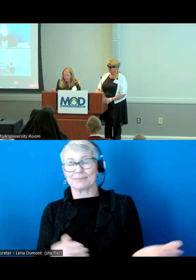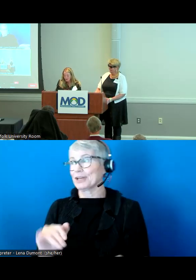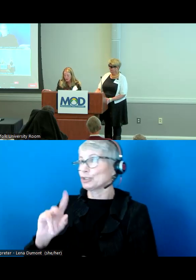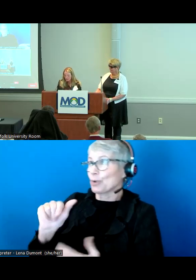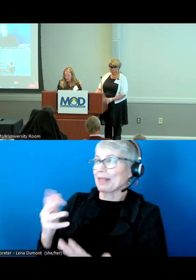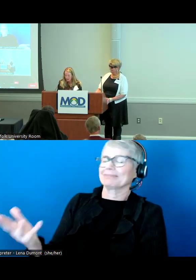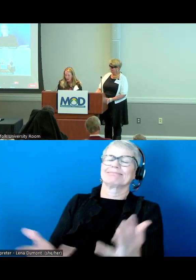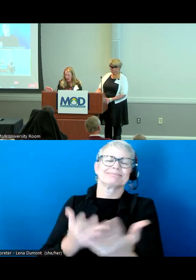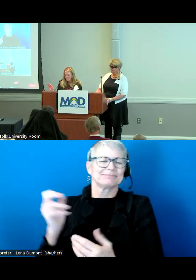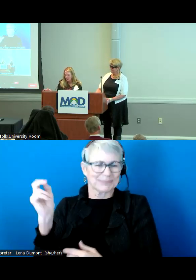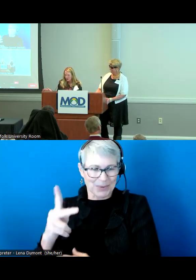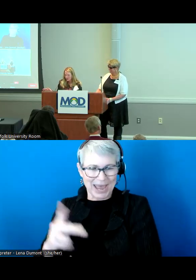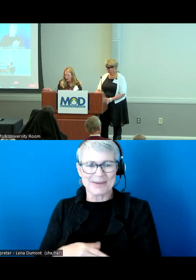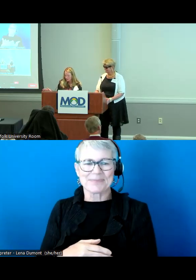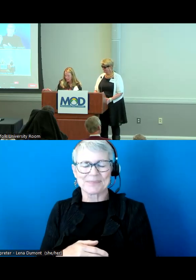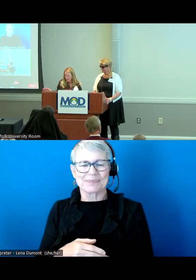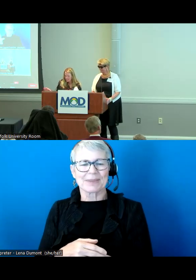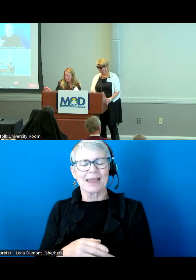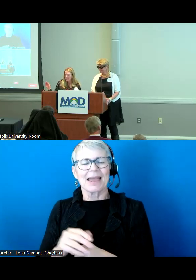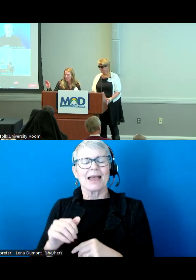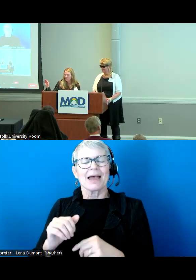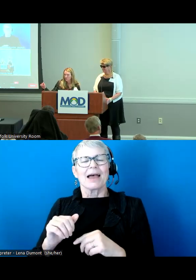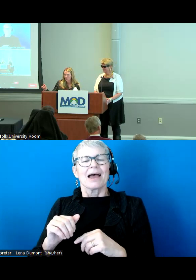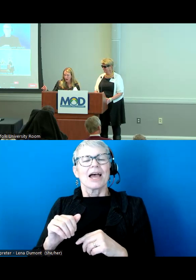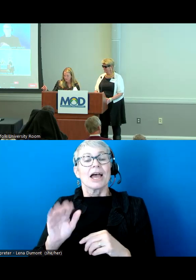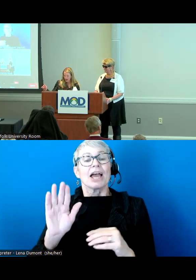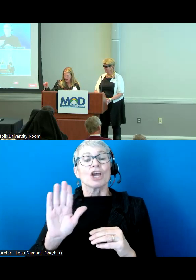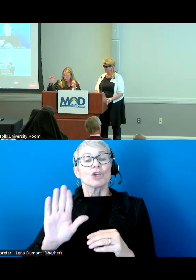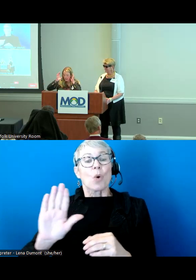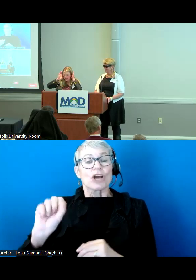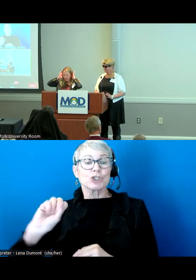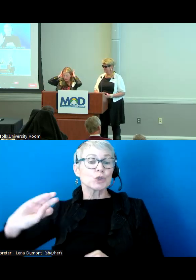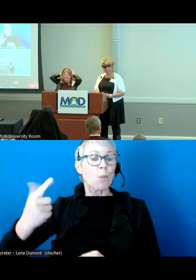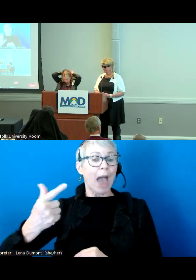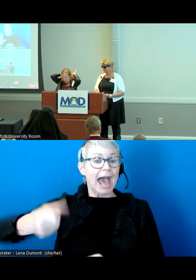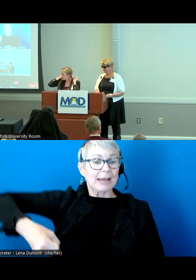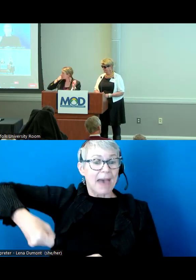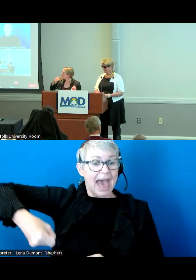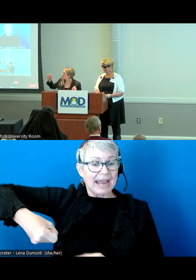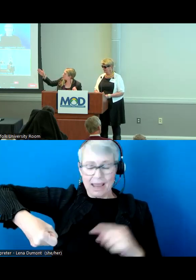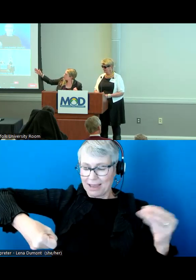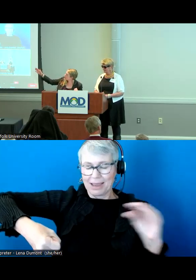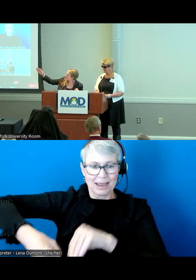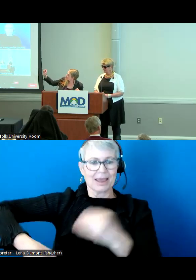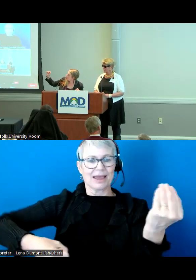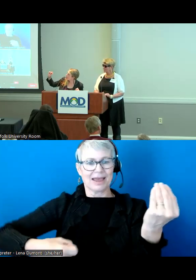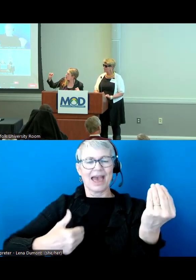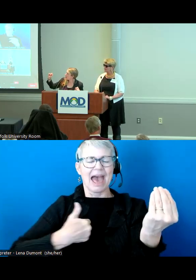there's information about our trainings in your swag bags and on the screen up